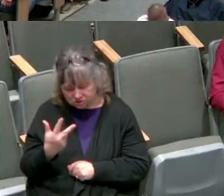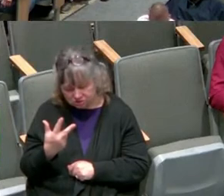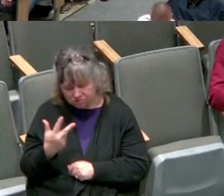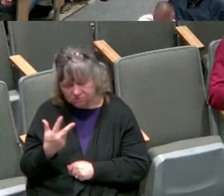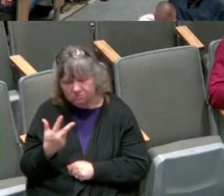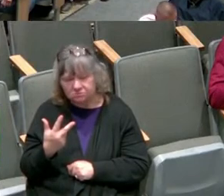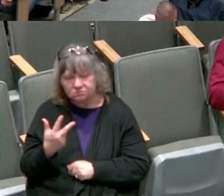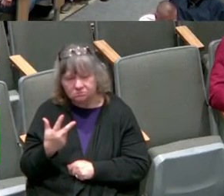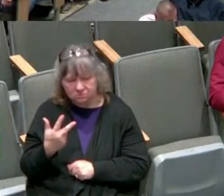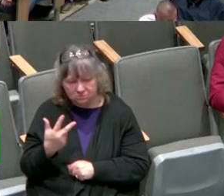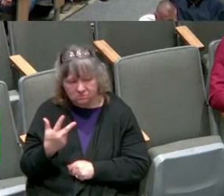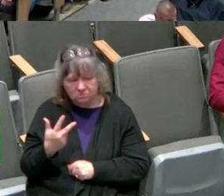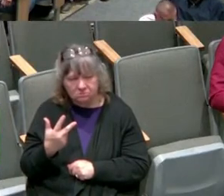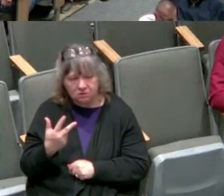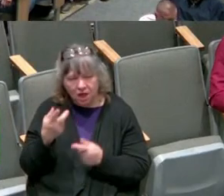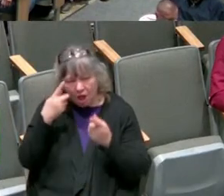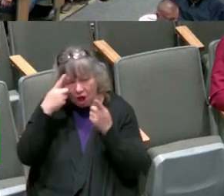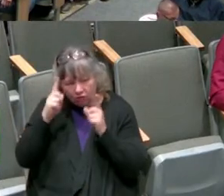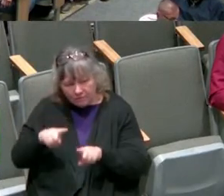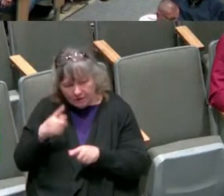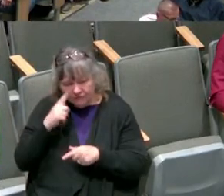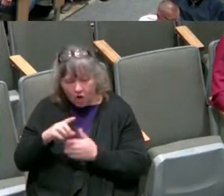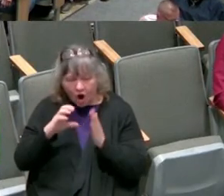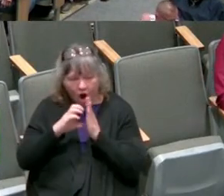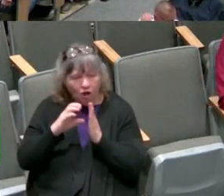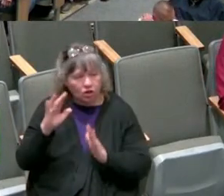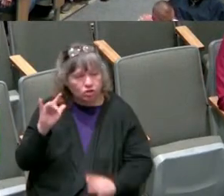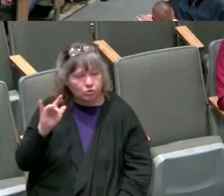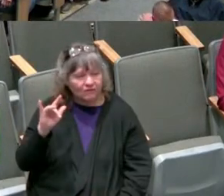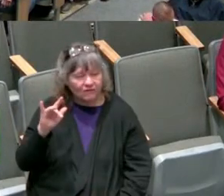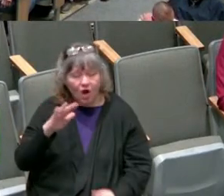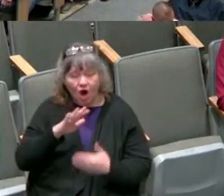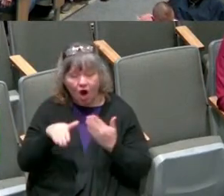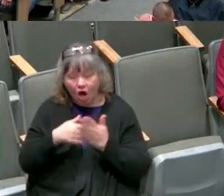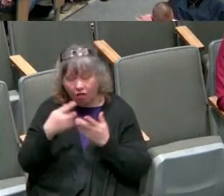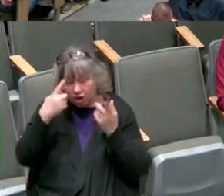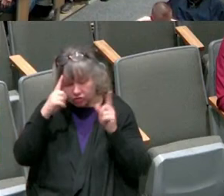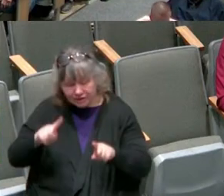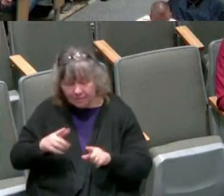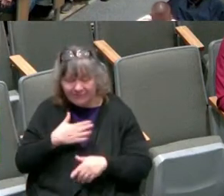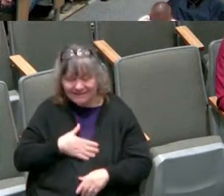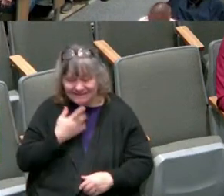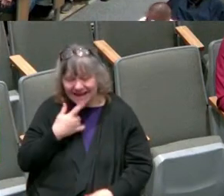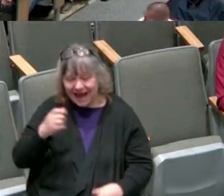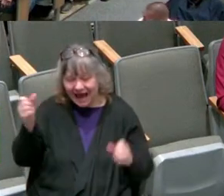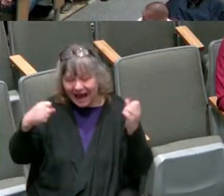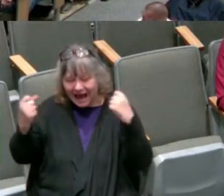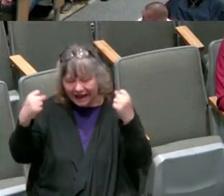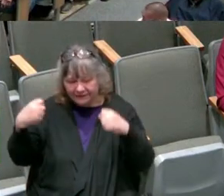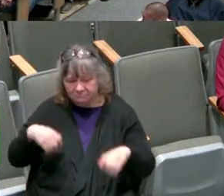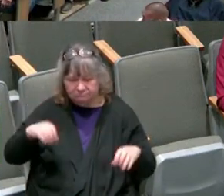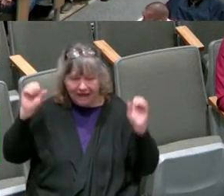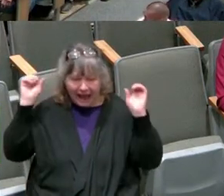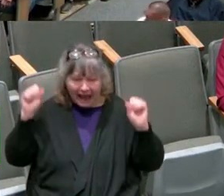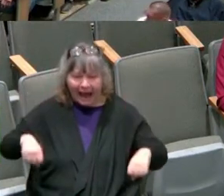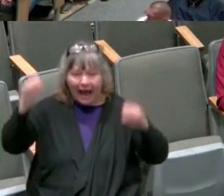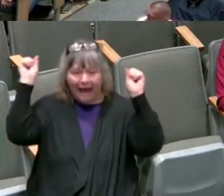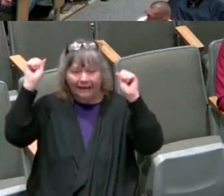majority for article 25 all in favor please say aye